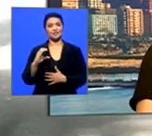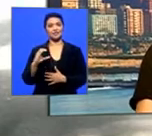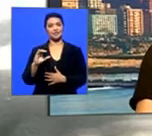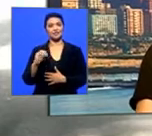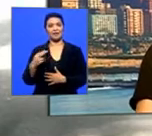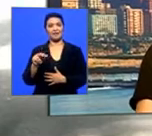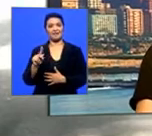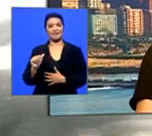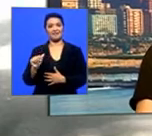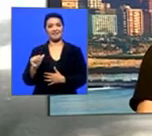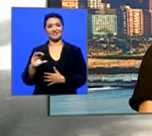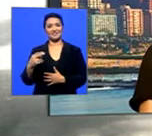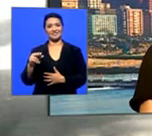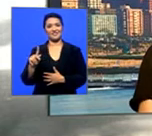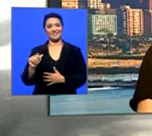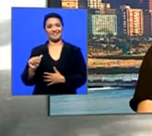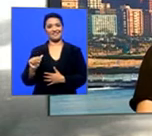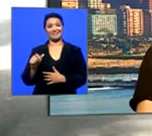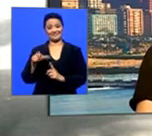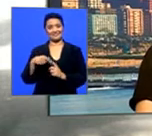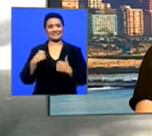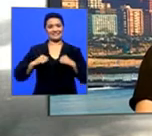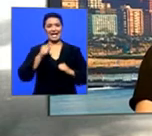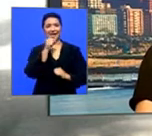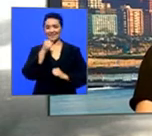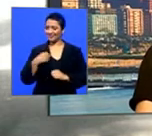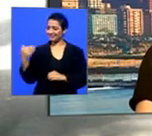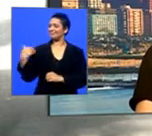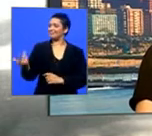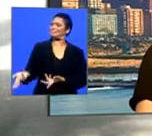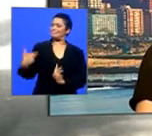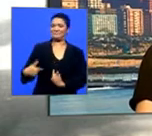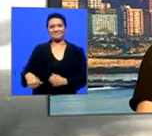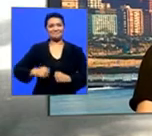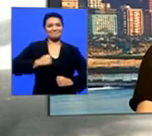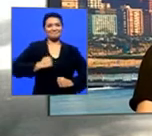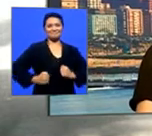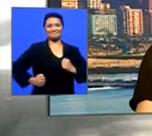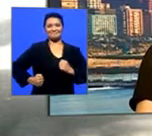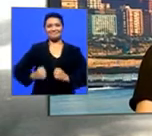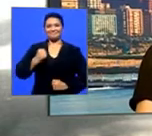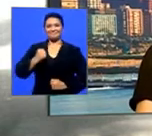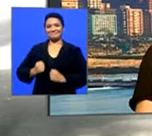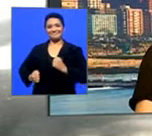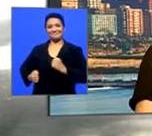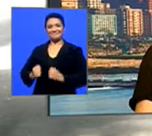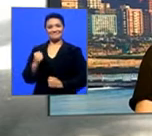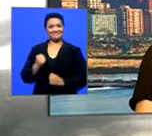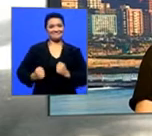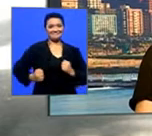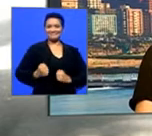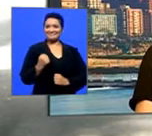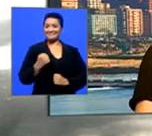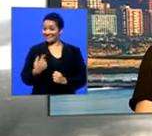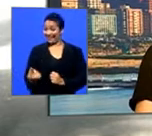a song that he obviously liked. So he tapped me on the shoulder and said, "Come on, Penny, let's dance." To which he raised up and started doing the Madiba jive, and